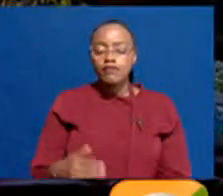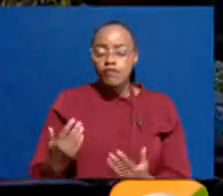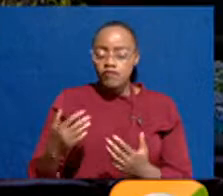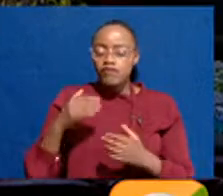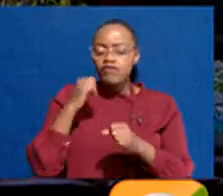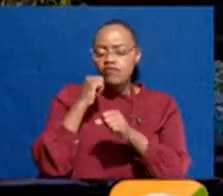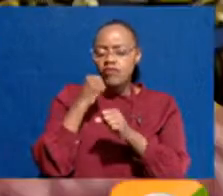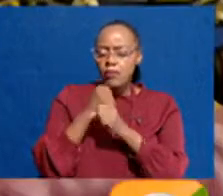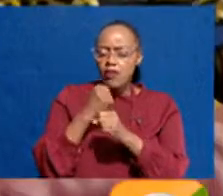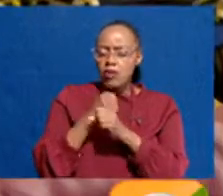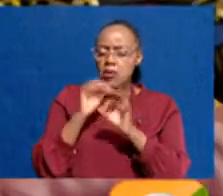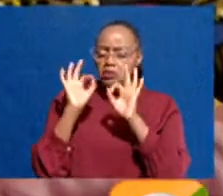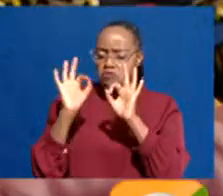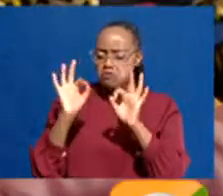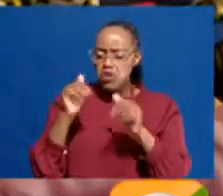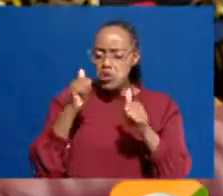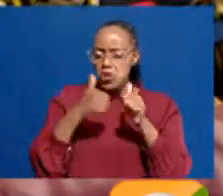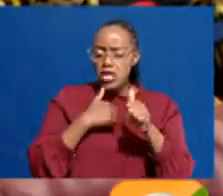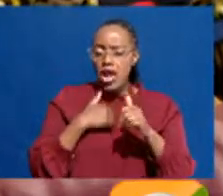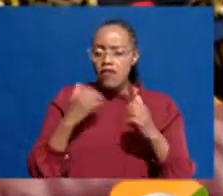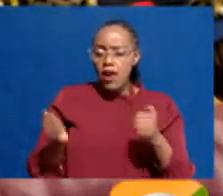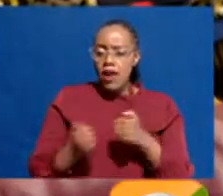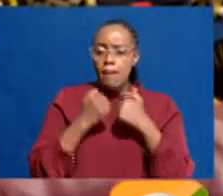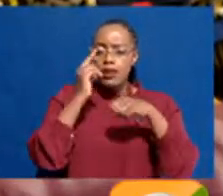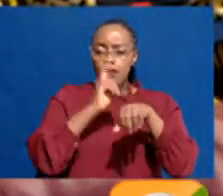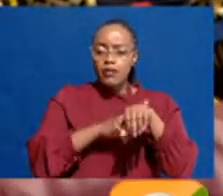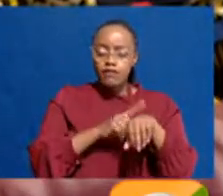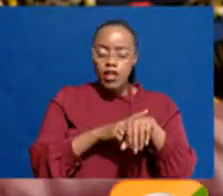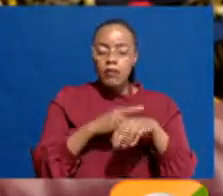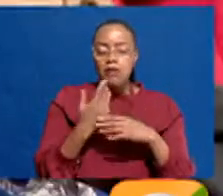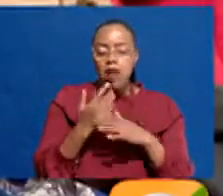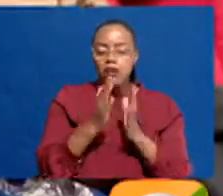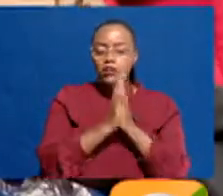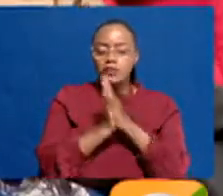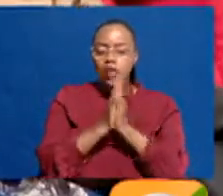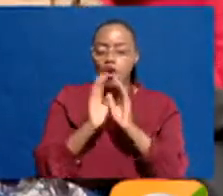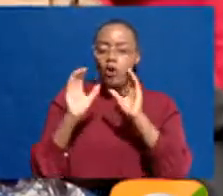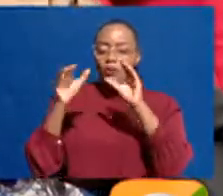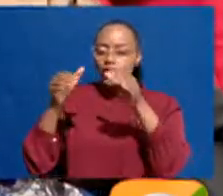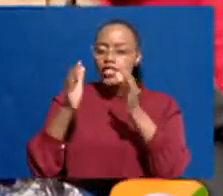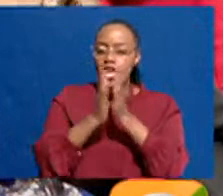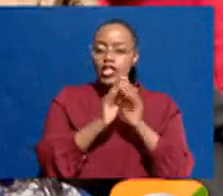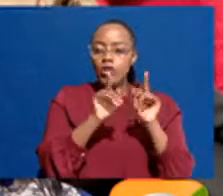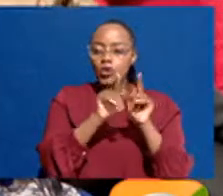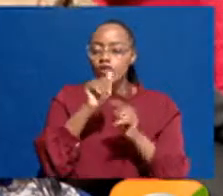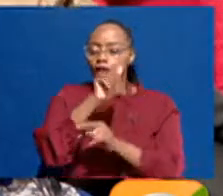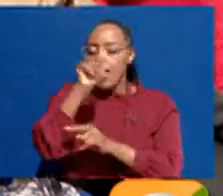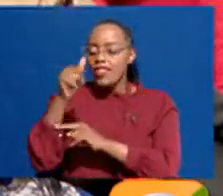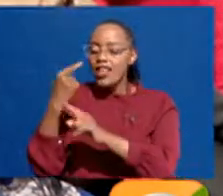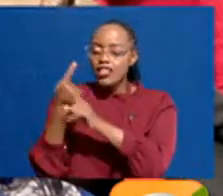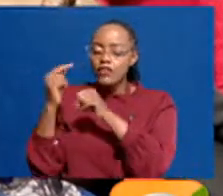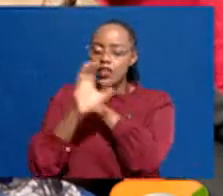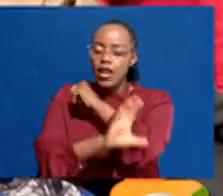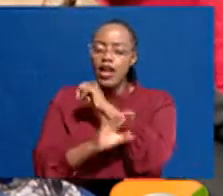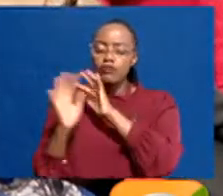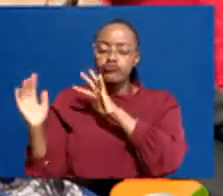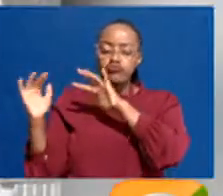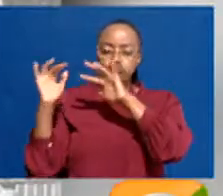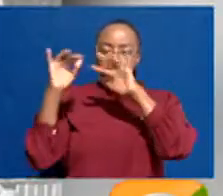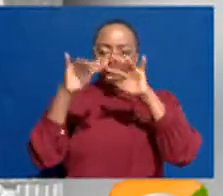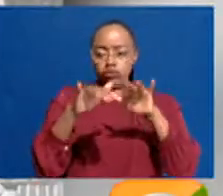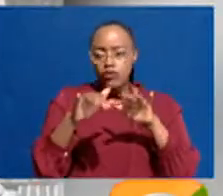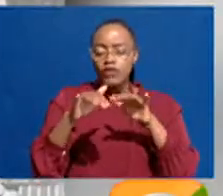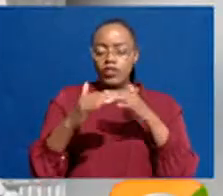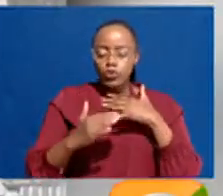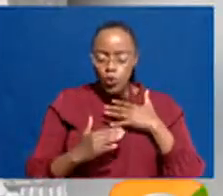Electrifying performances dominated the evening as the literary community in Kenya and beyond gathered here as an ode to